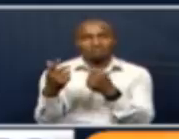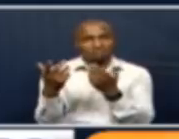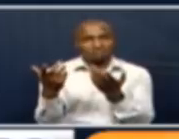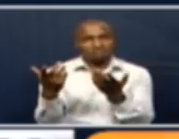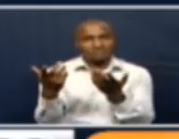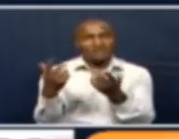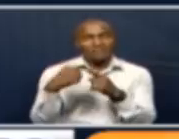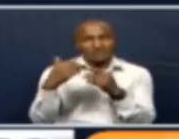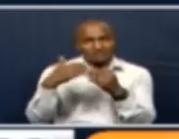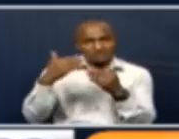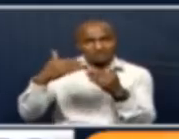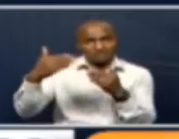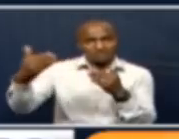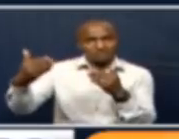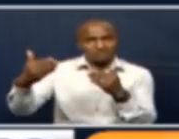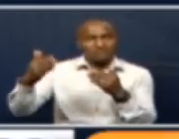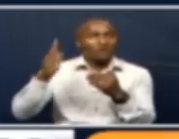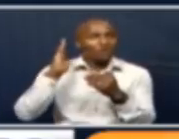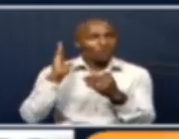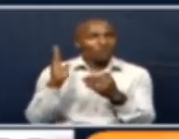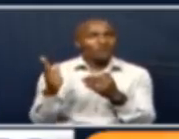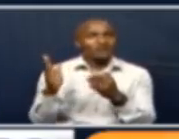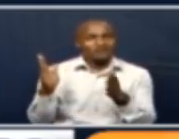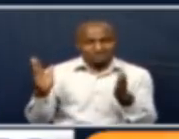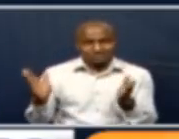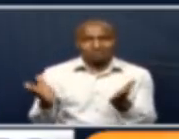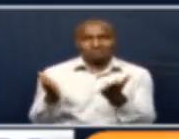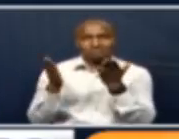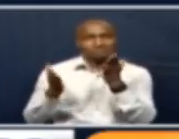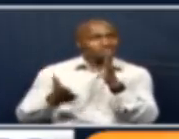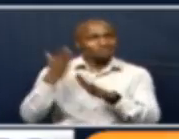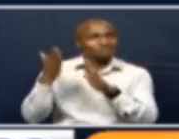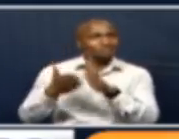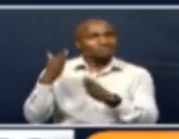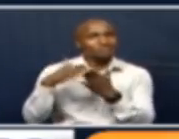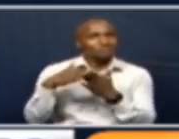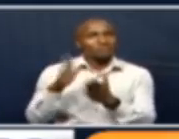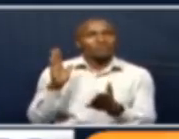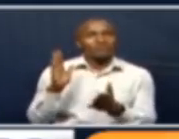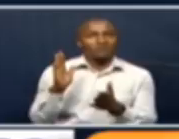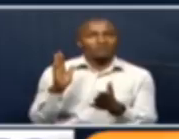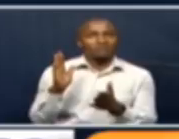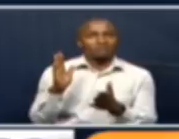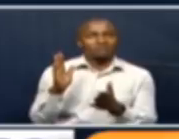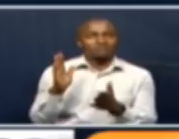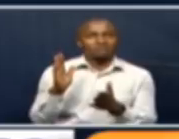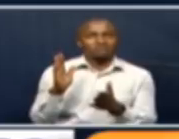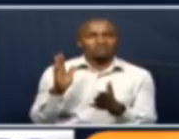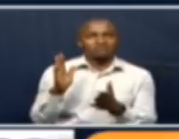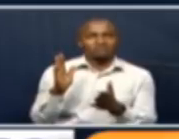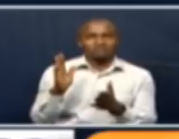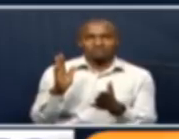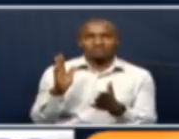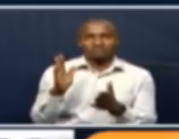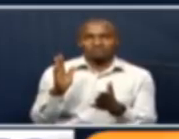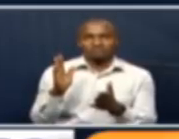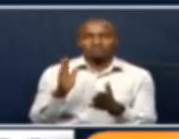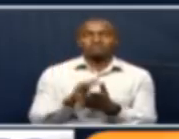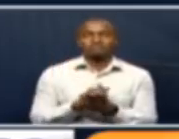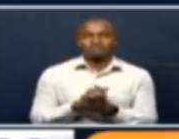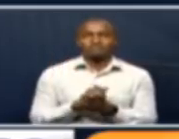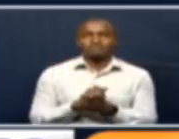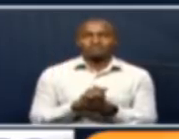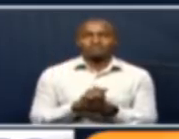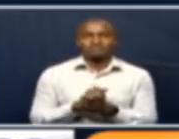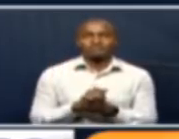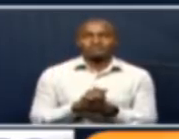the future, I will go faster and to work more with my team in, and yeah,